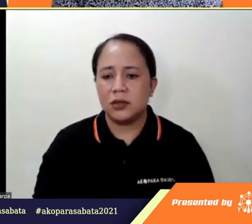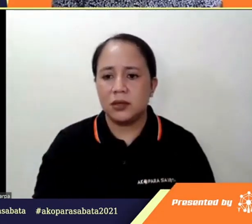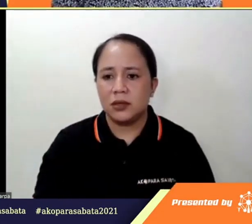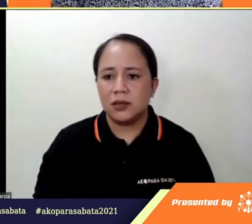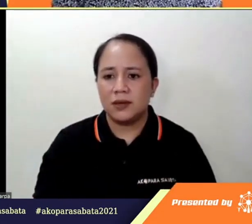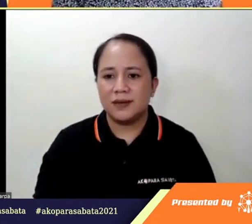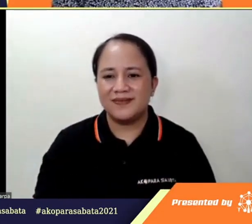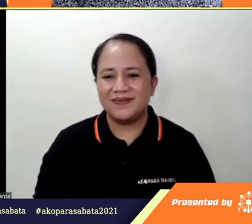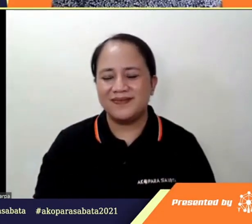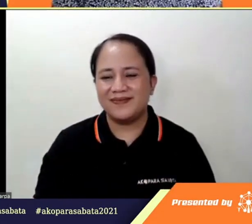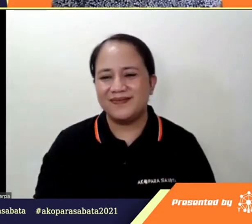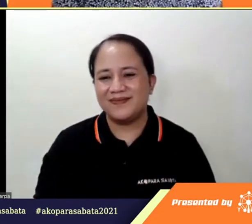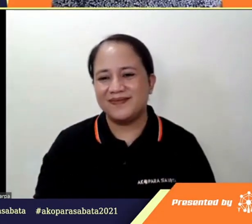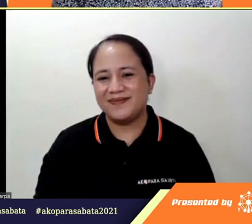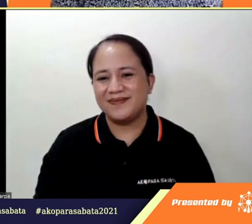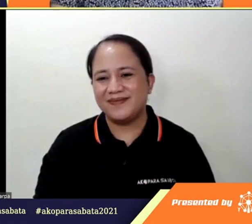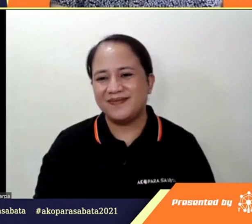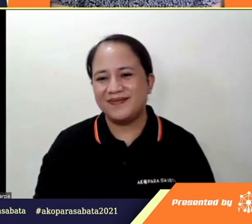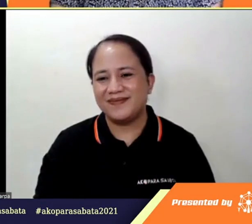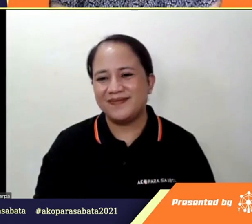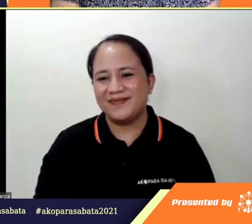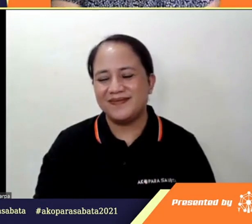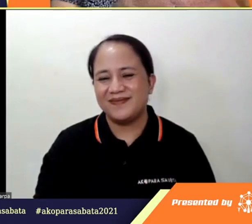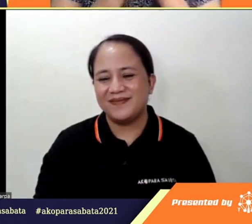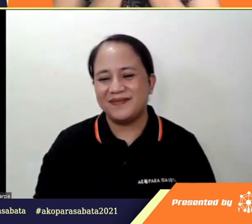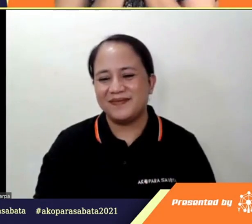kayo? Gutom na ba kayong dalawa?